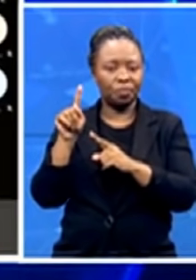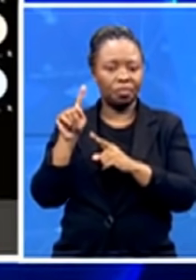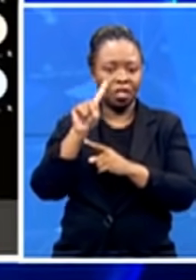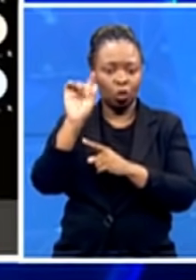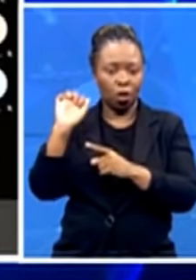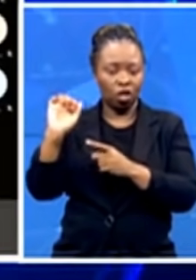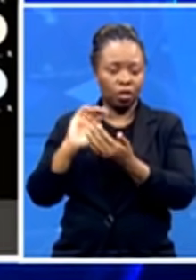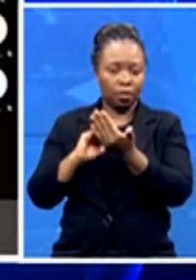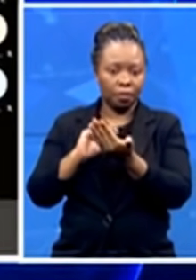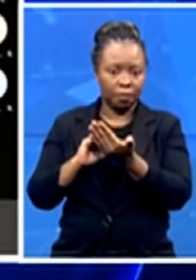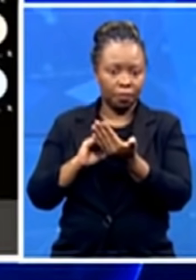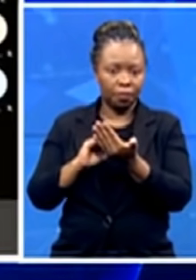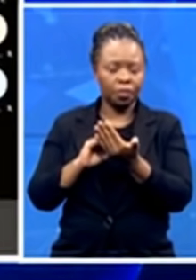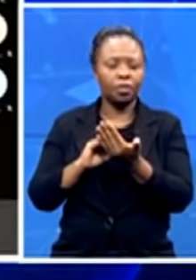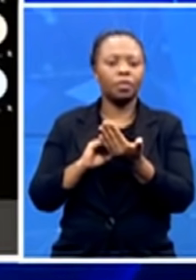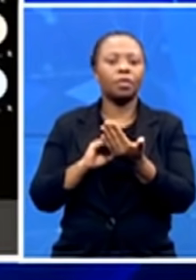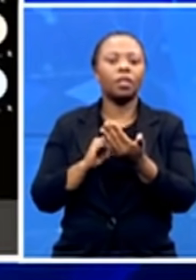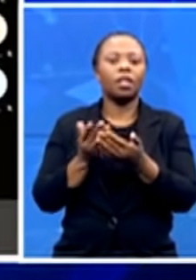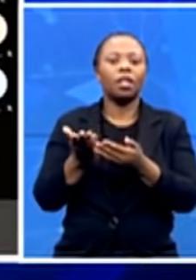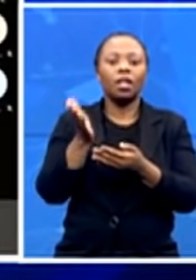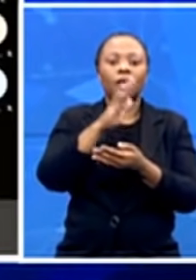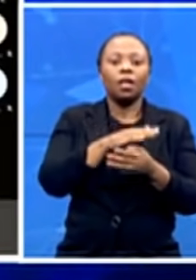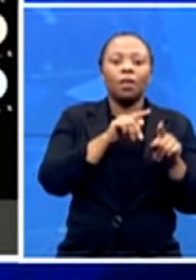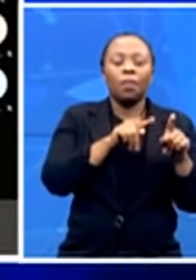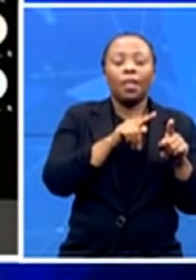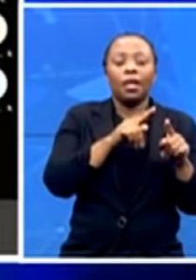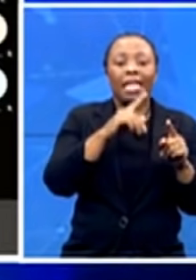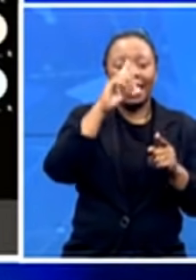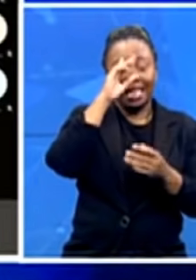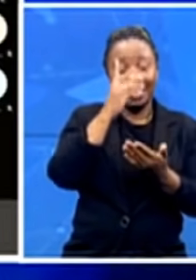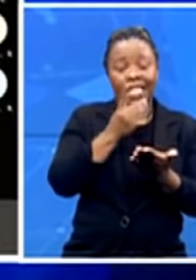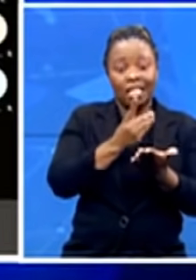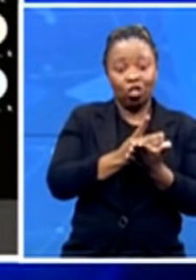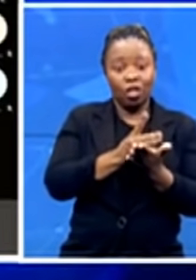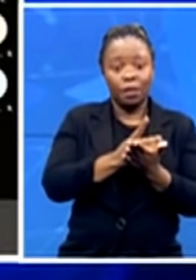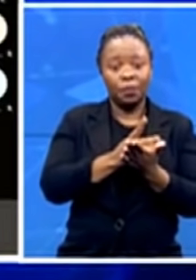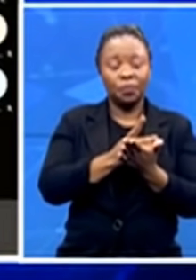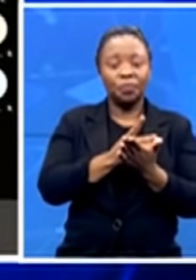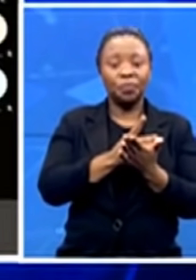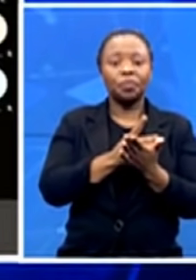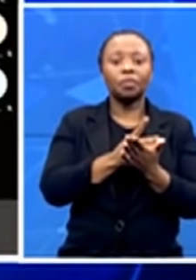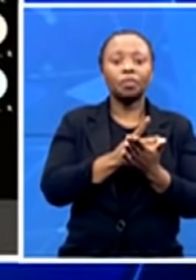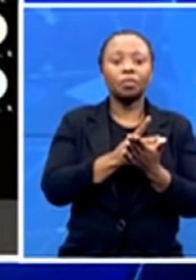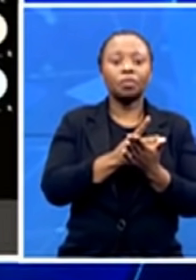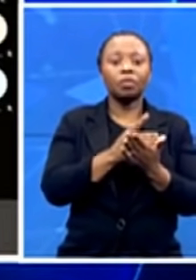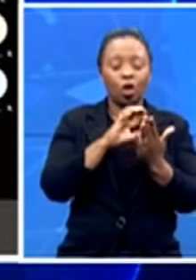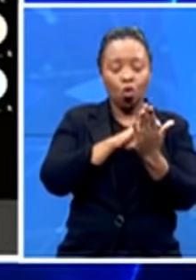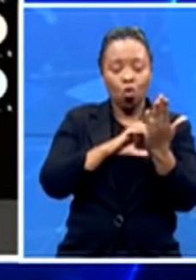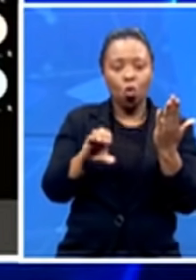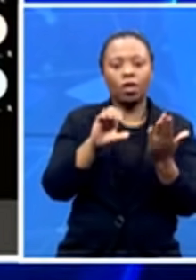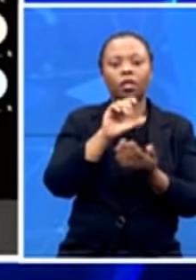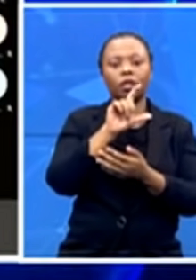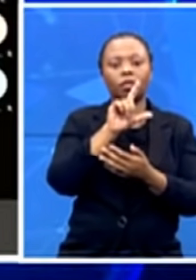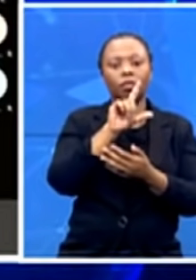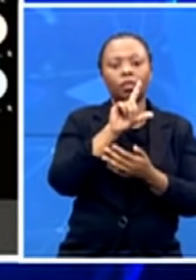the decision to suspend taken in terms of Rule 25.70 is punitive in nature,